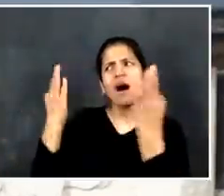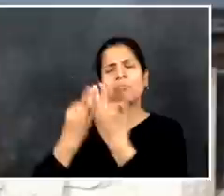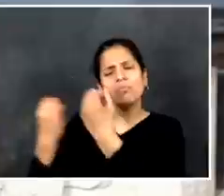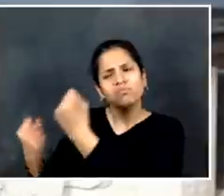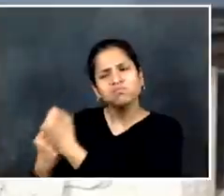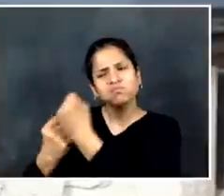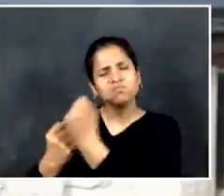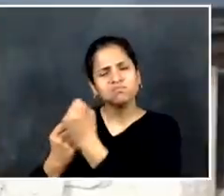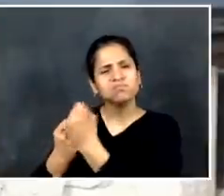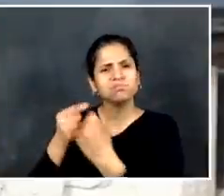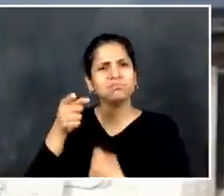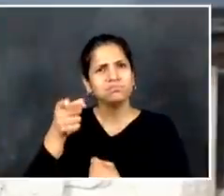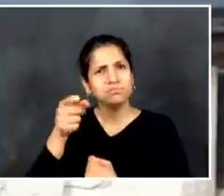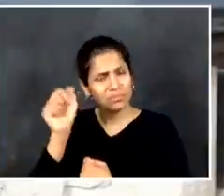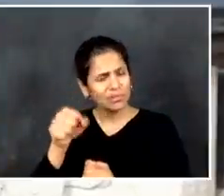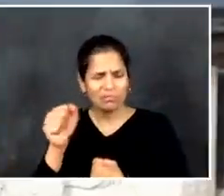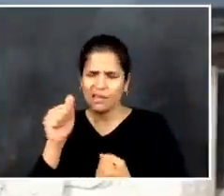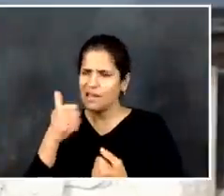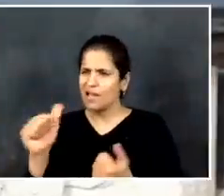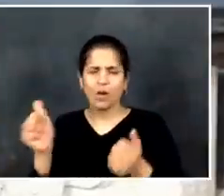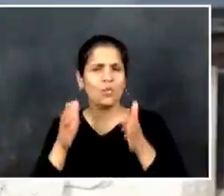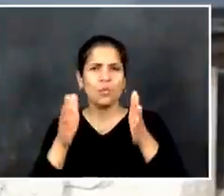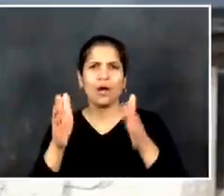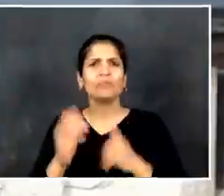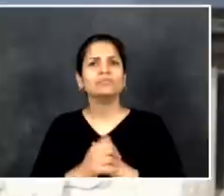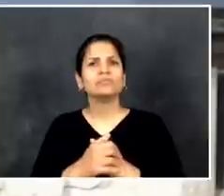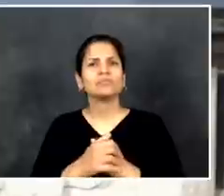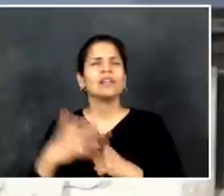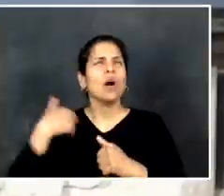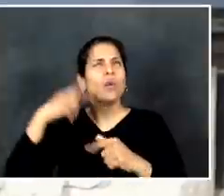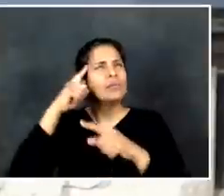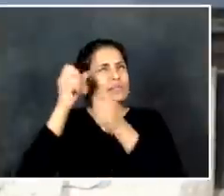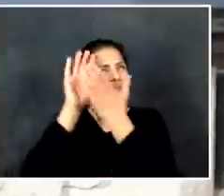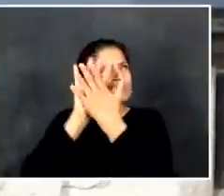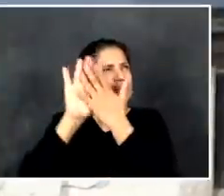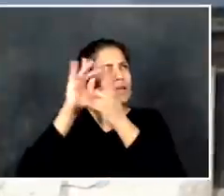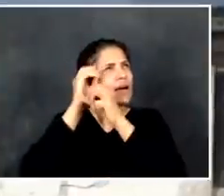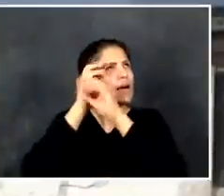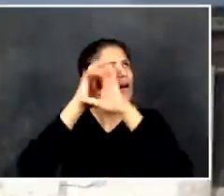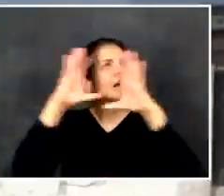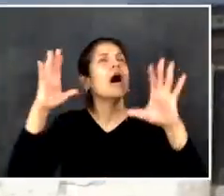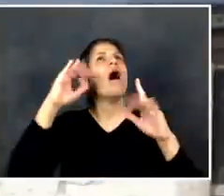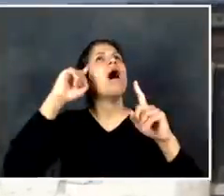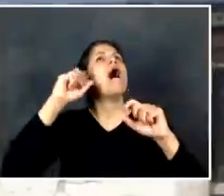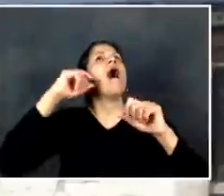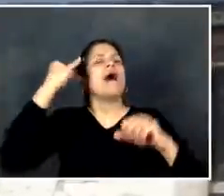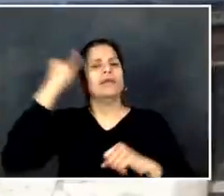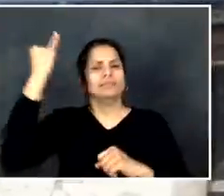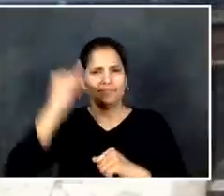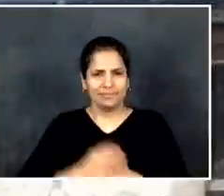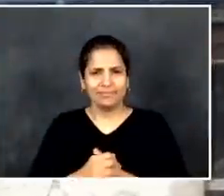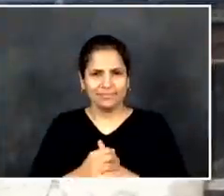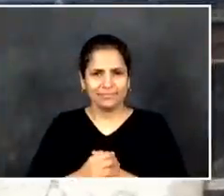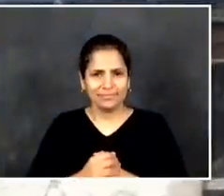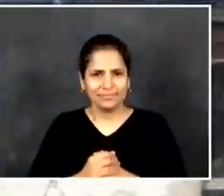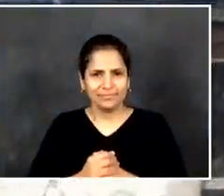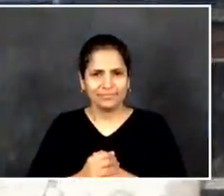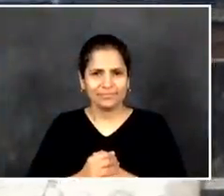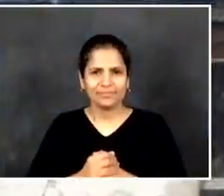better, clearer way. And I'll come back with an update on that. Next, we have Alex from Chalkbeat.